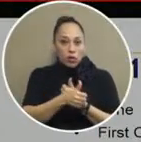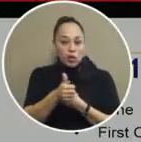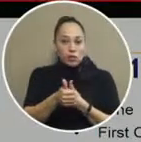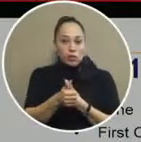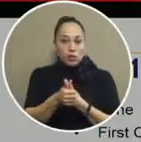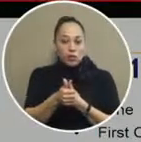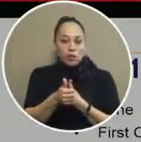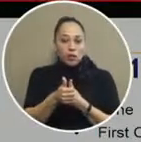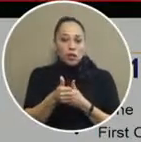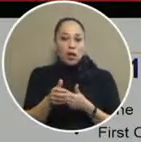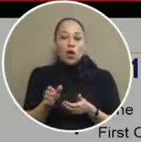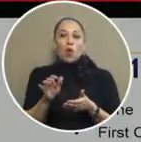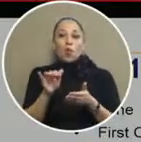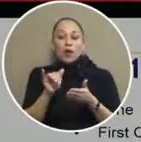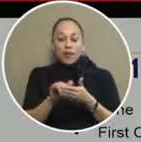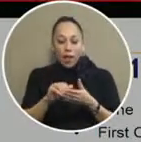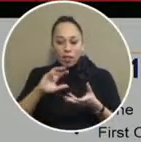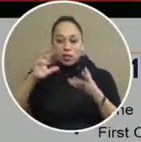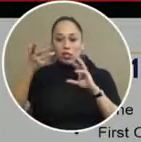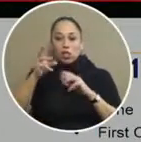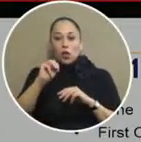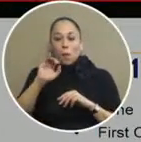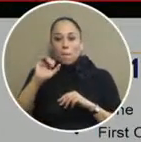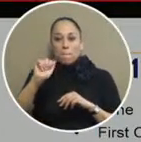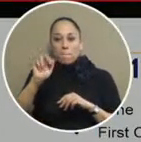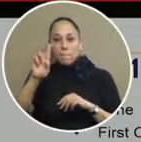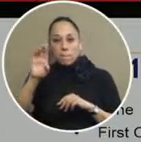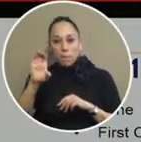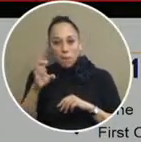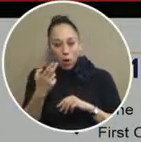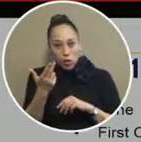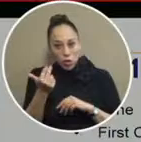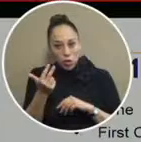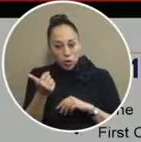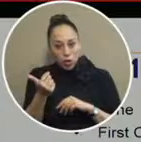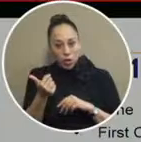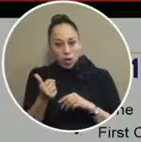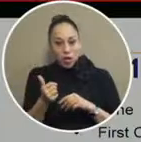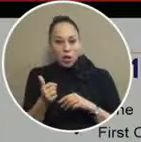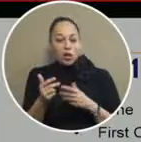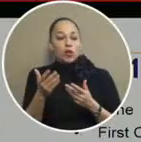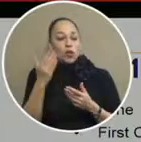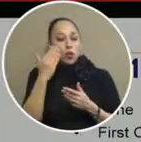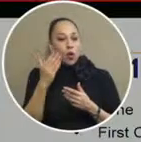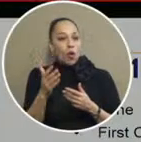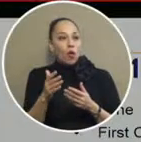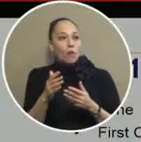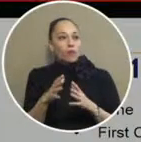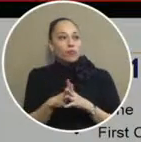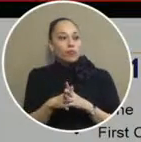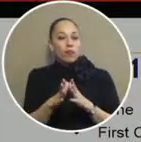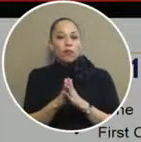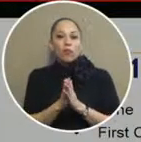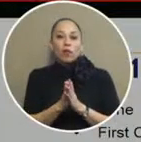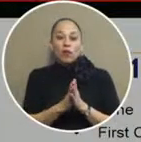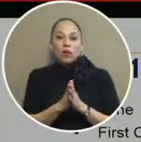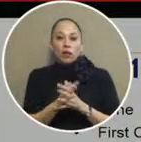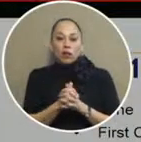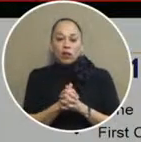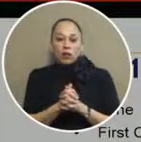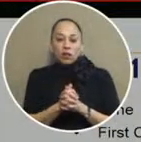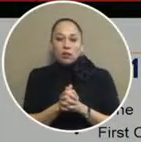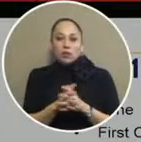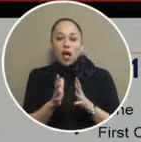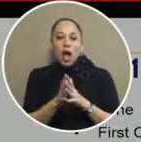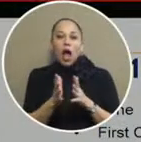the declaration of local disaster on March 13, it opened a lot of doors for funding. It opened a lot of